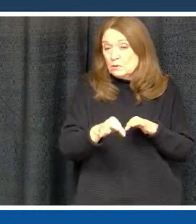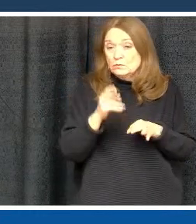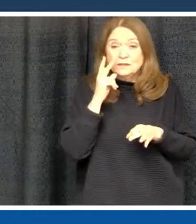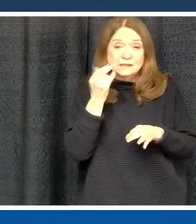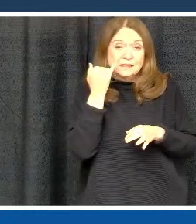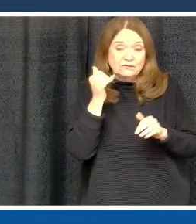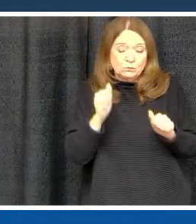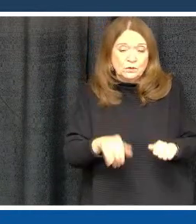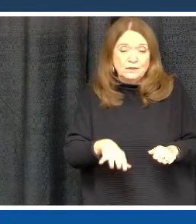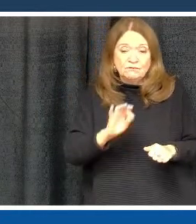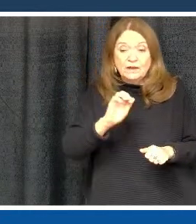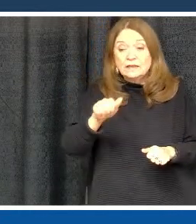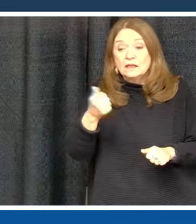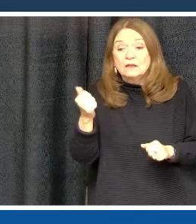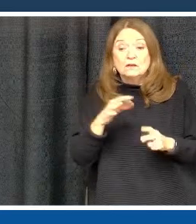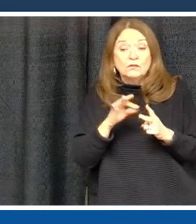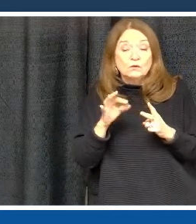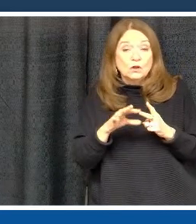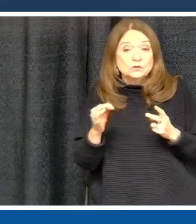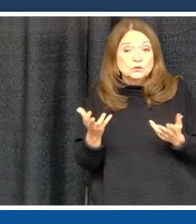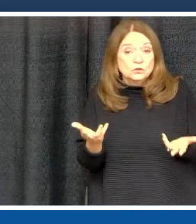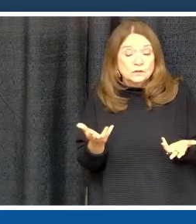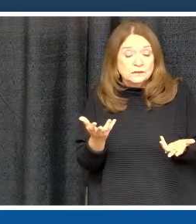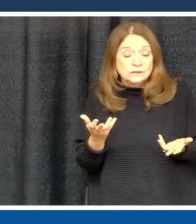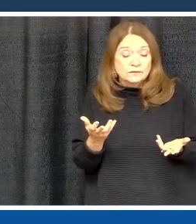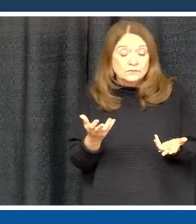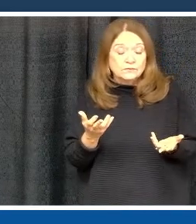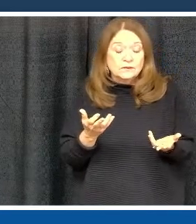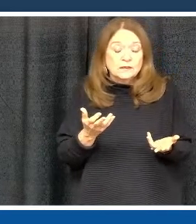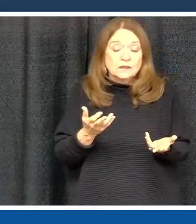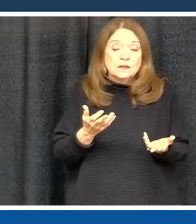could find another alternative to,